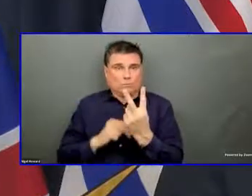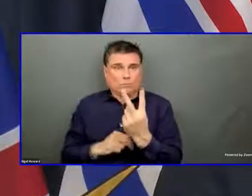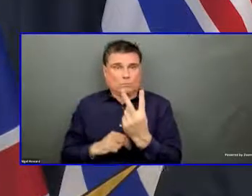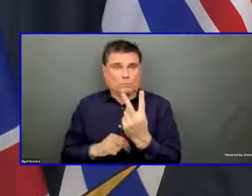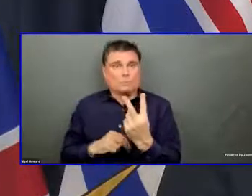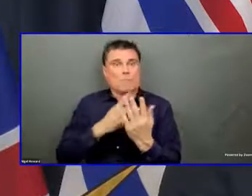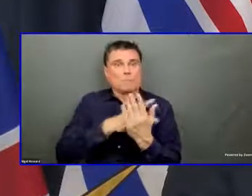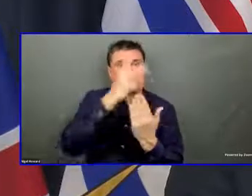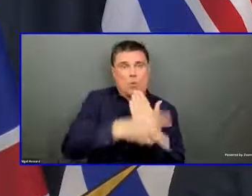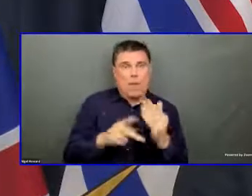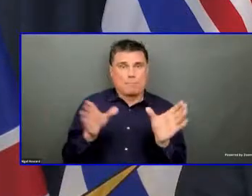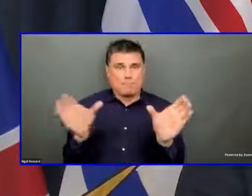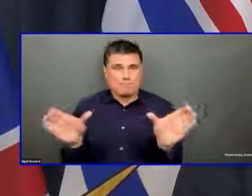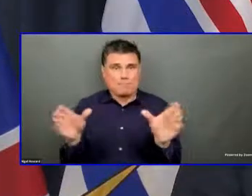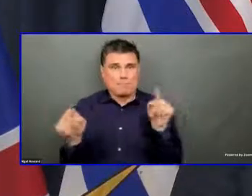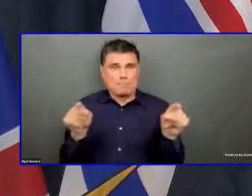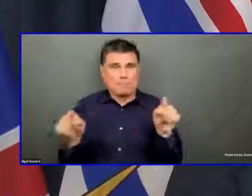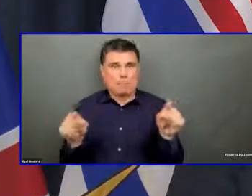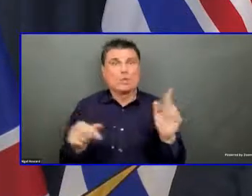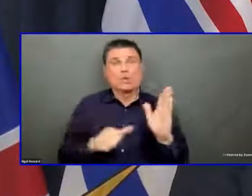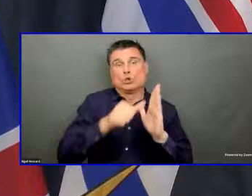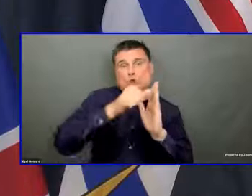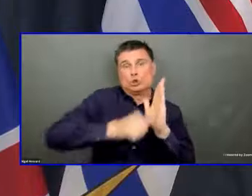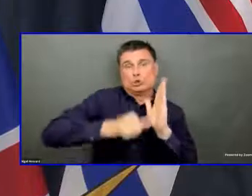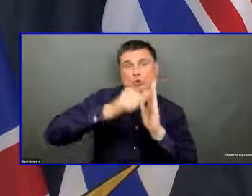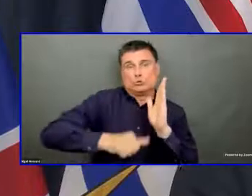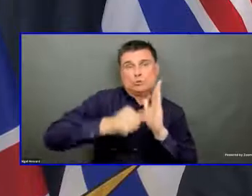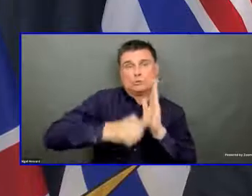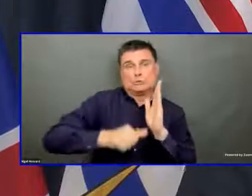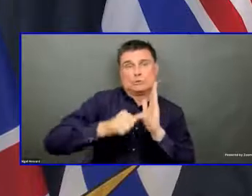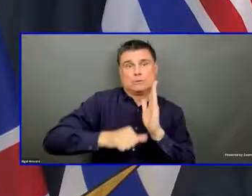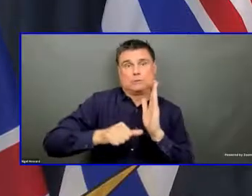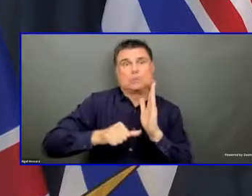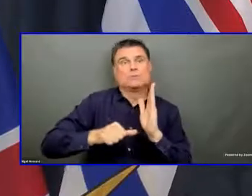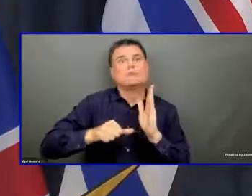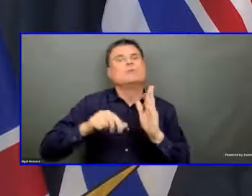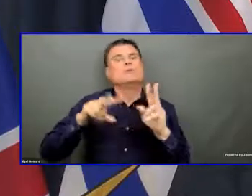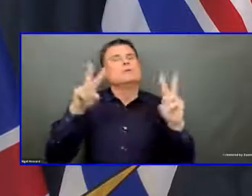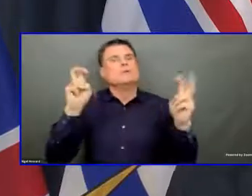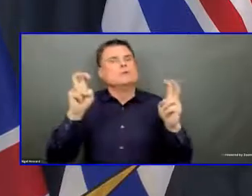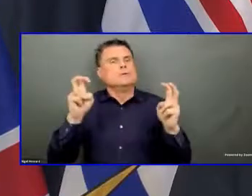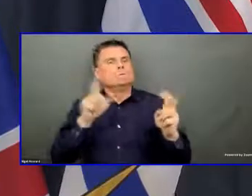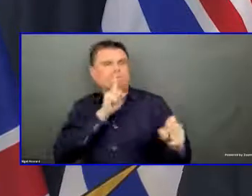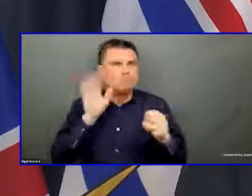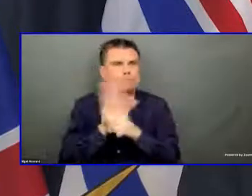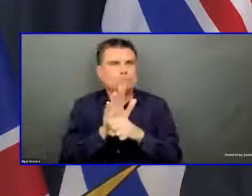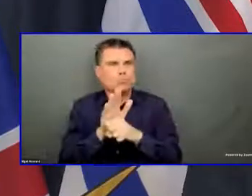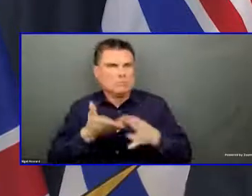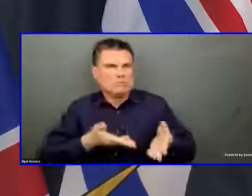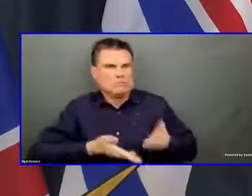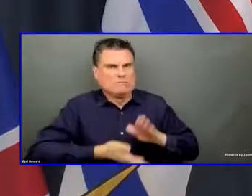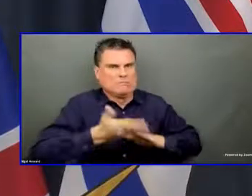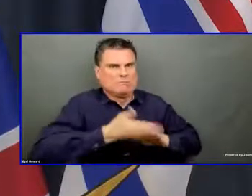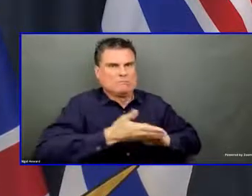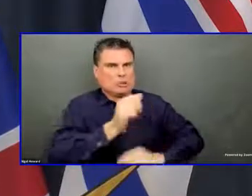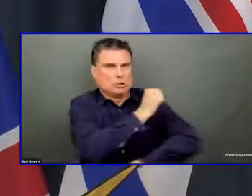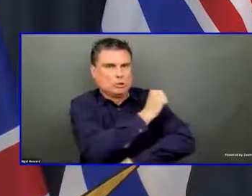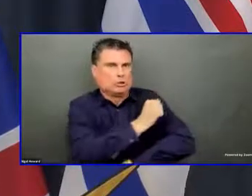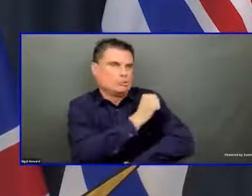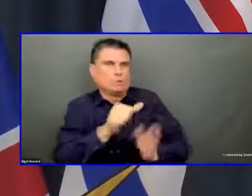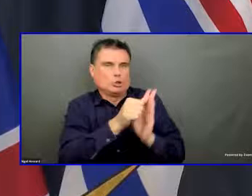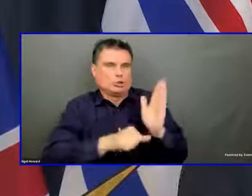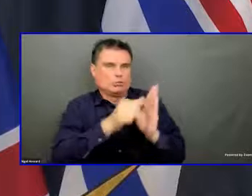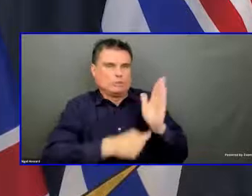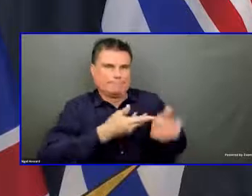Commitment, which is continuing, of course, since it was relaunched on May 18th. We've